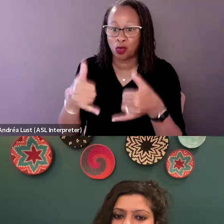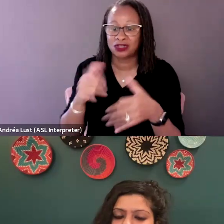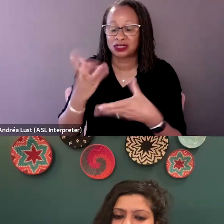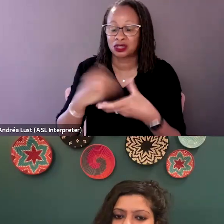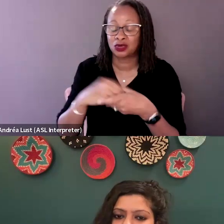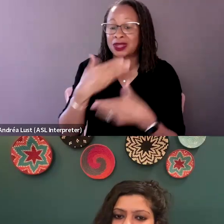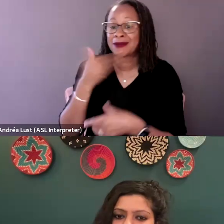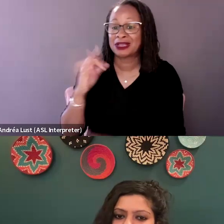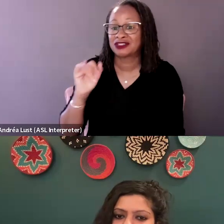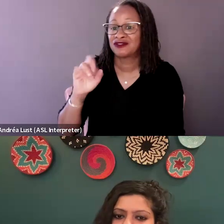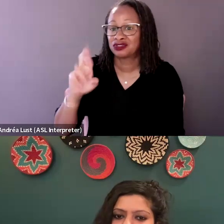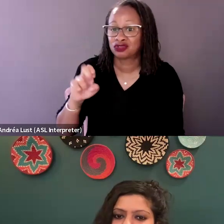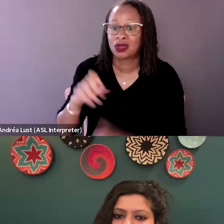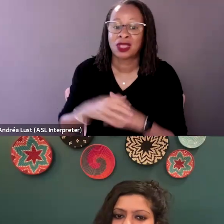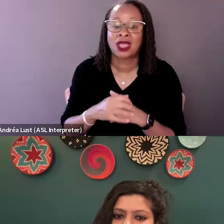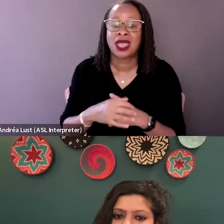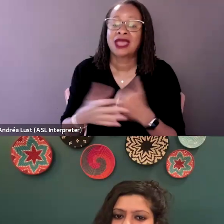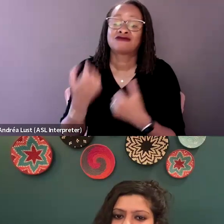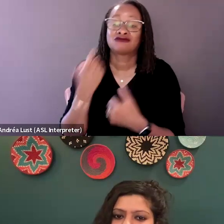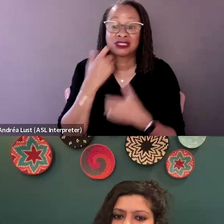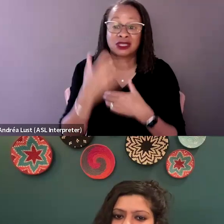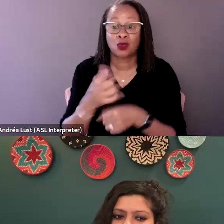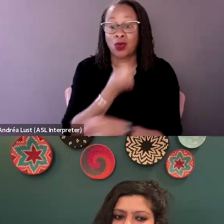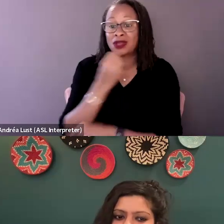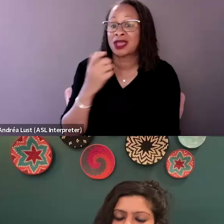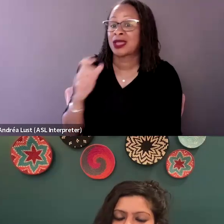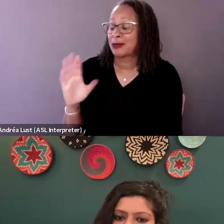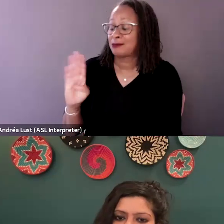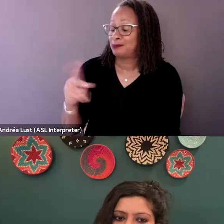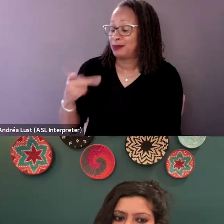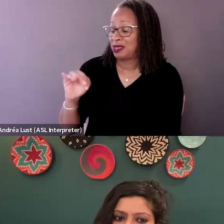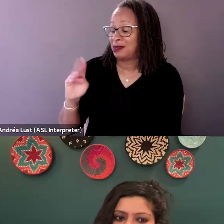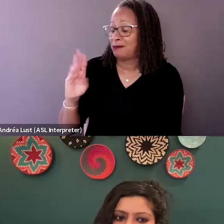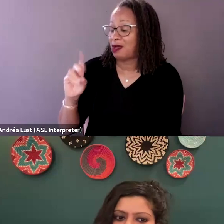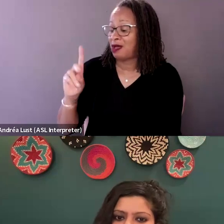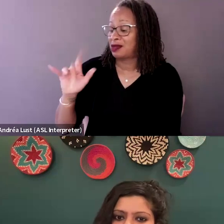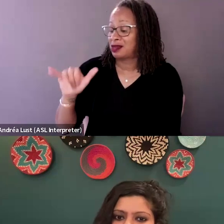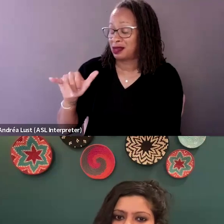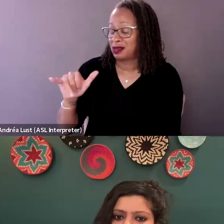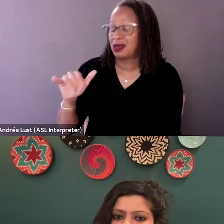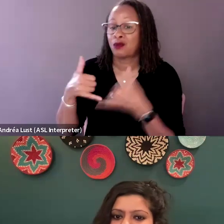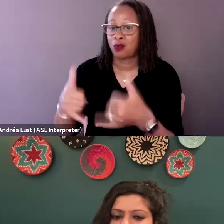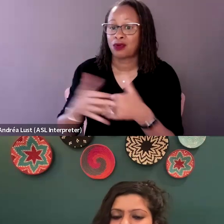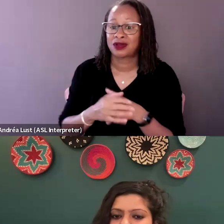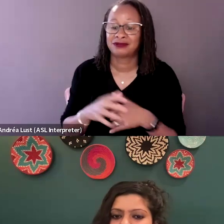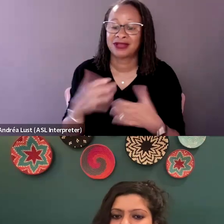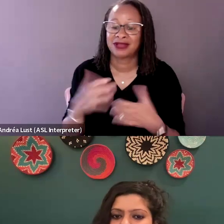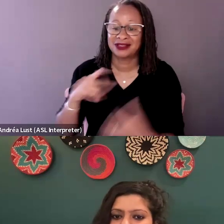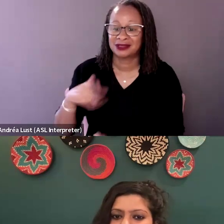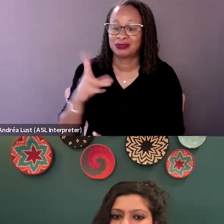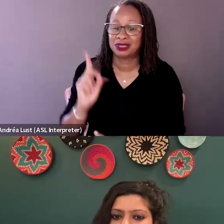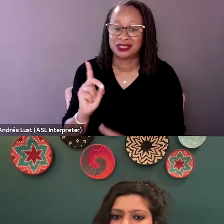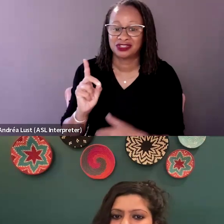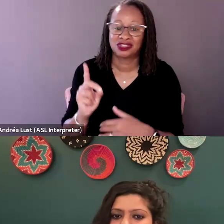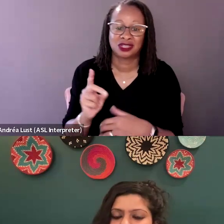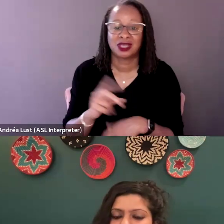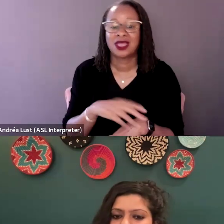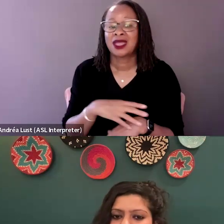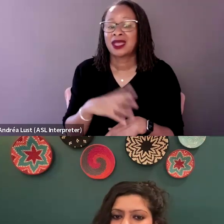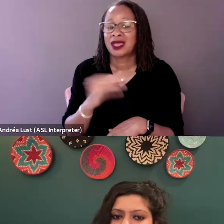achievements and awards, including Academy and BAFTA nominations in 2023, the Golden Eye Award for the Best Documentary at